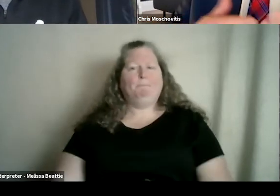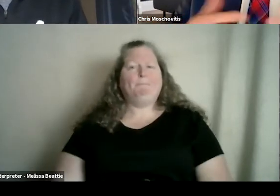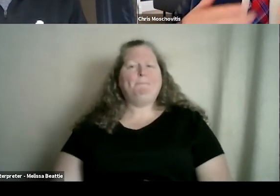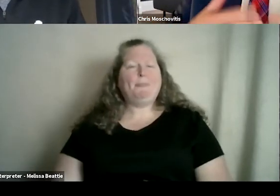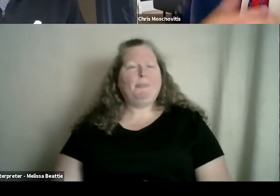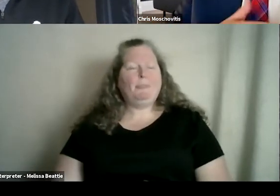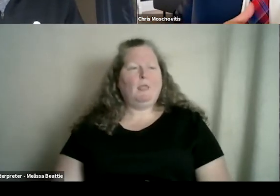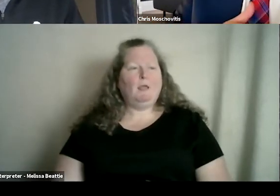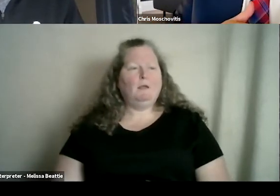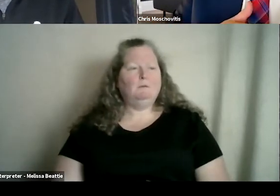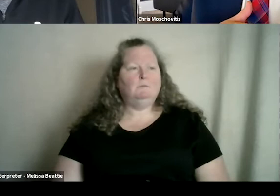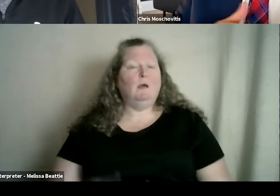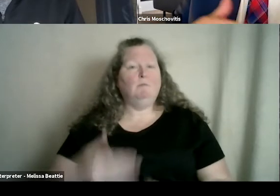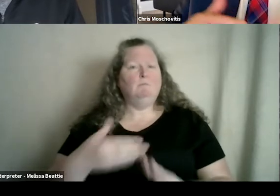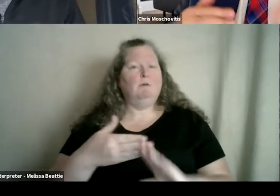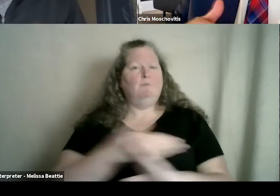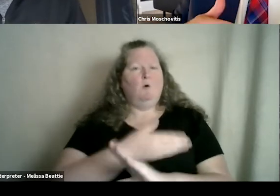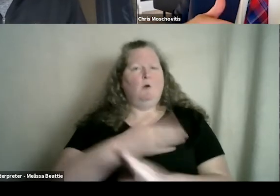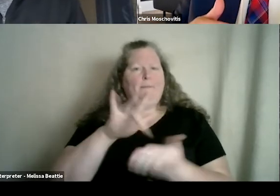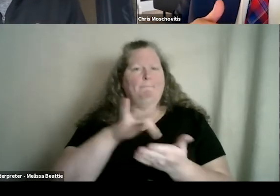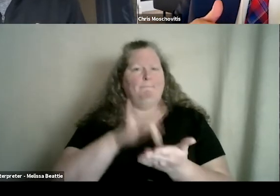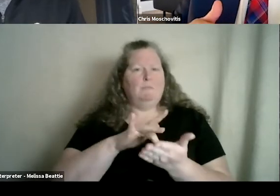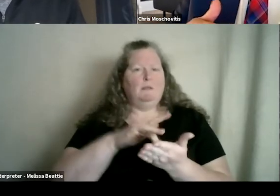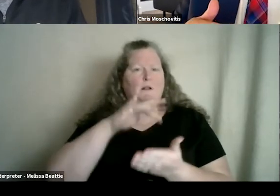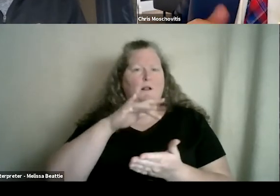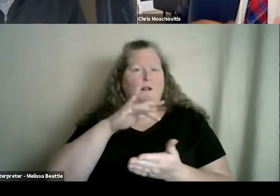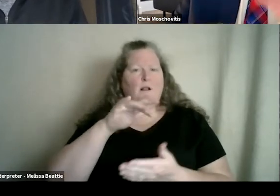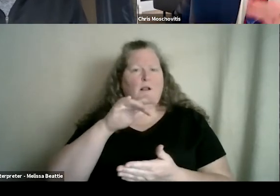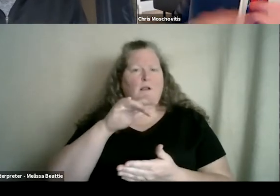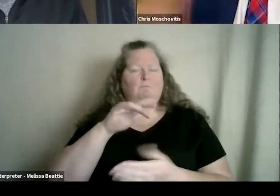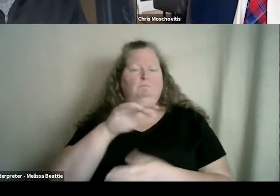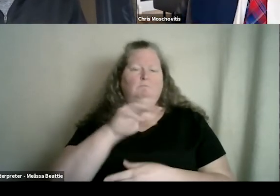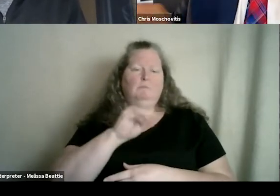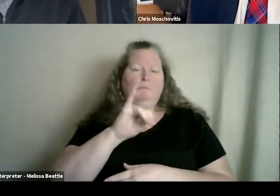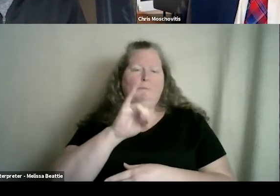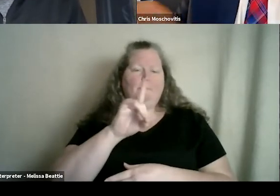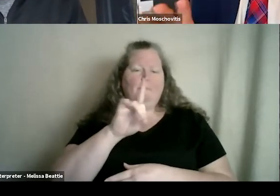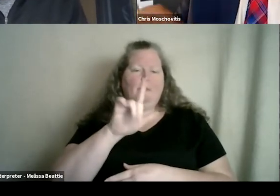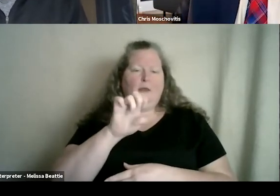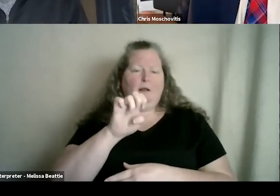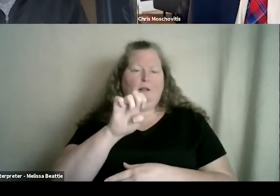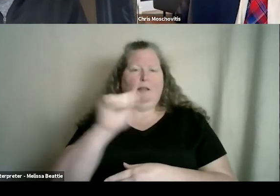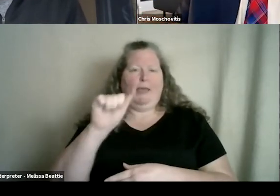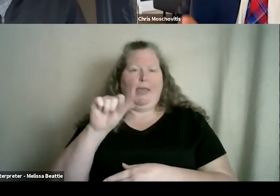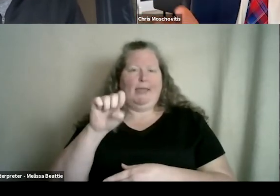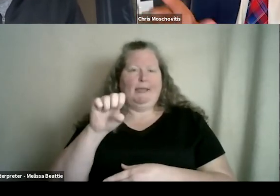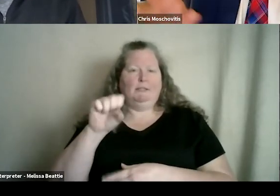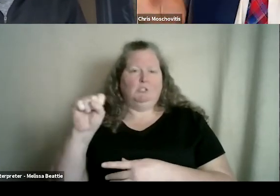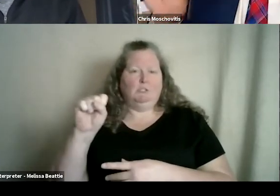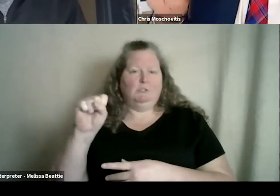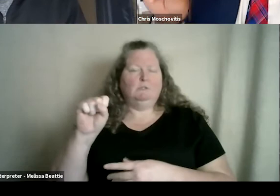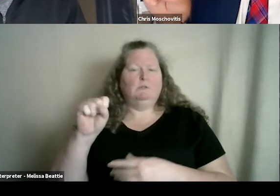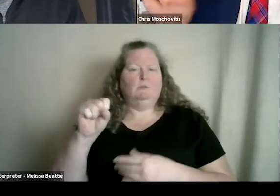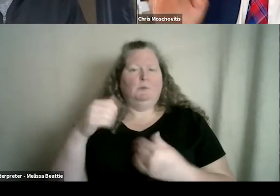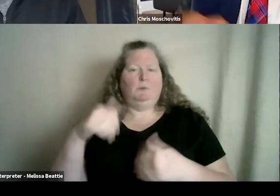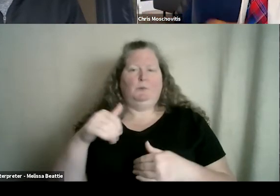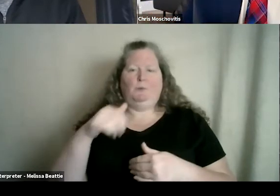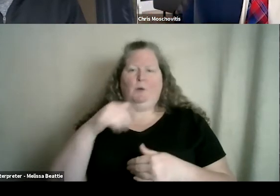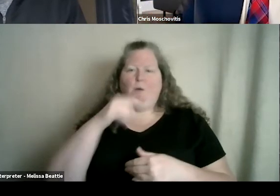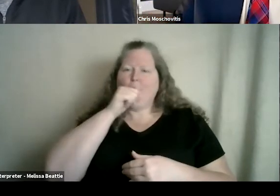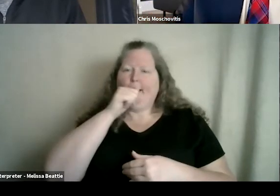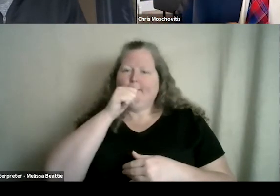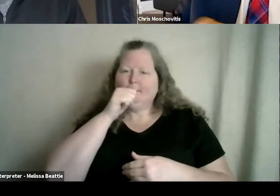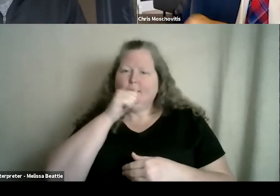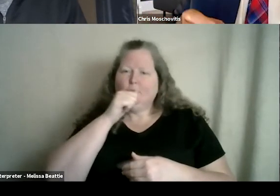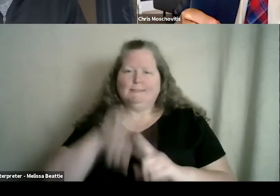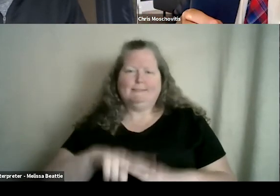before the Middle Ages, privacy was a very different concept in the ancient world, if